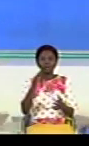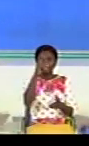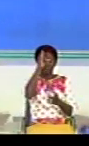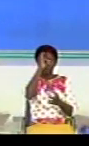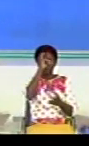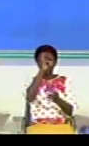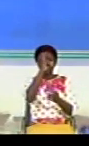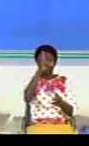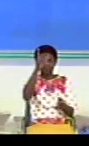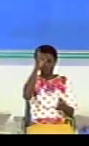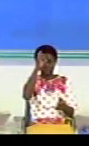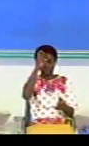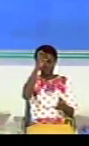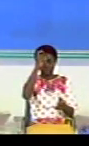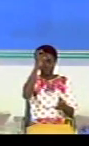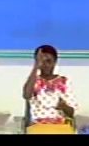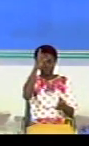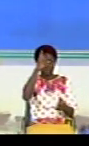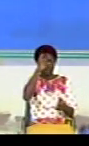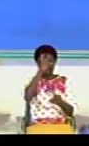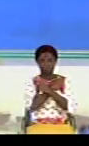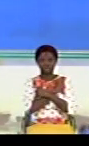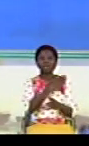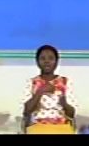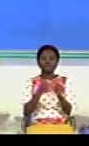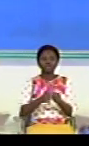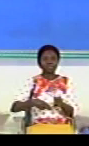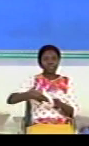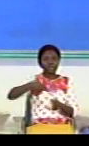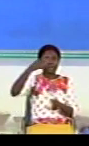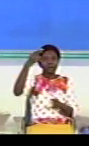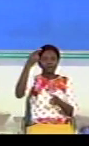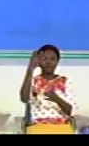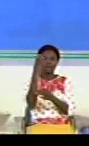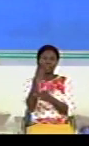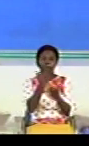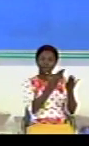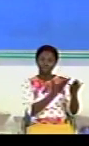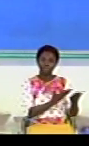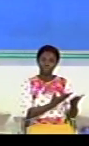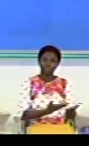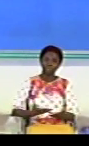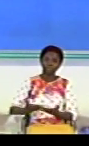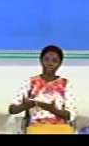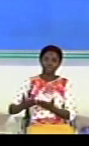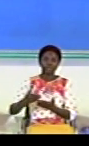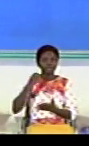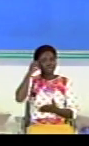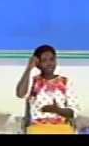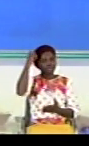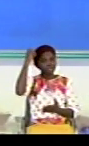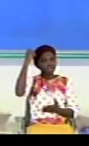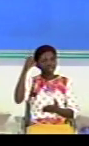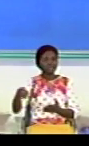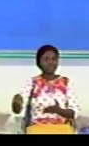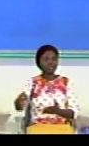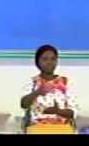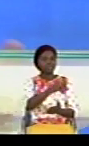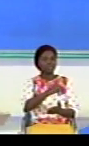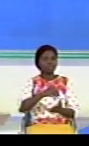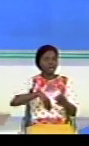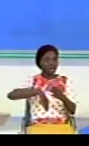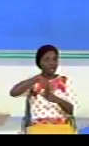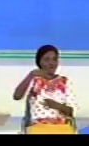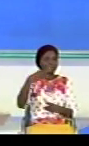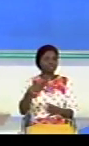an high arm brought he them out of it.